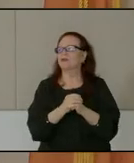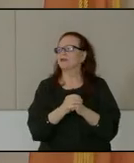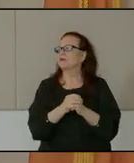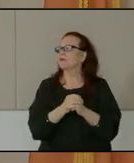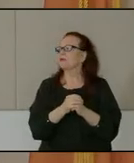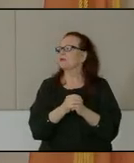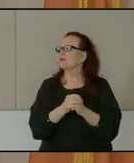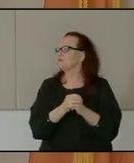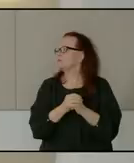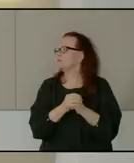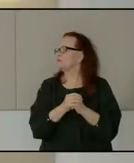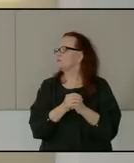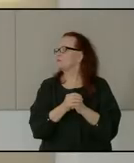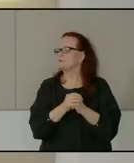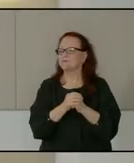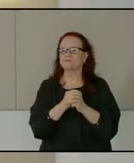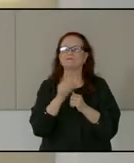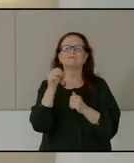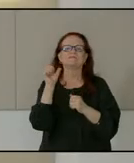Van?